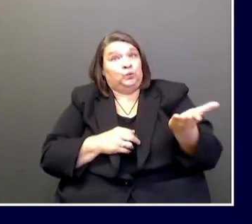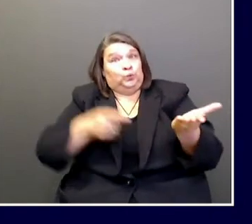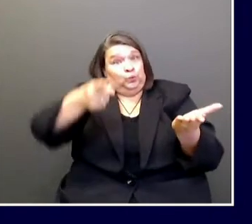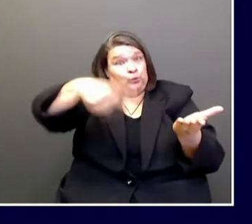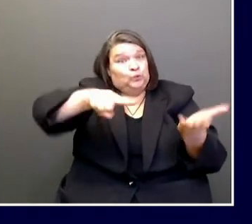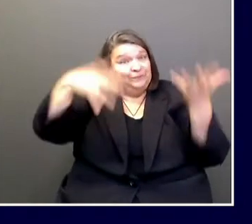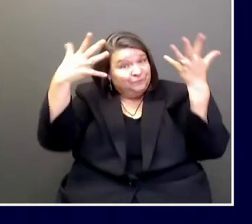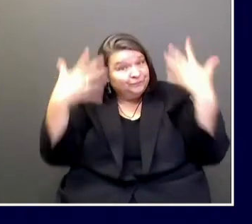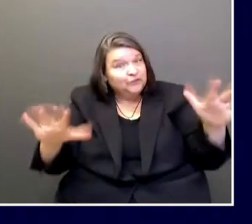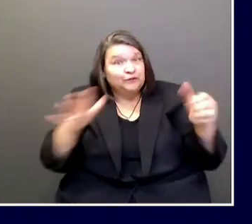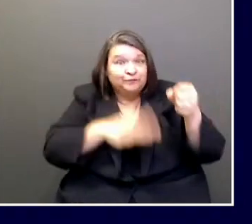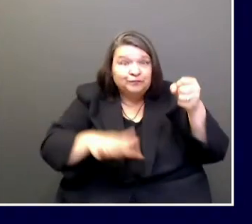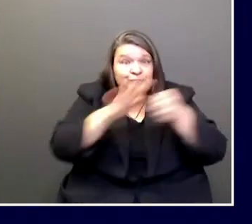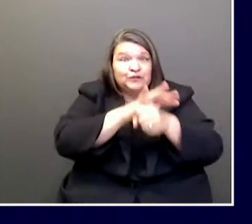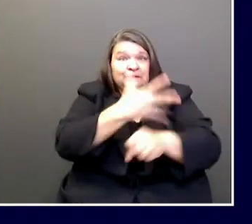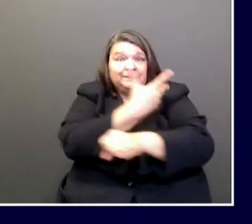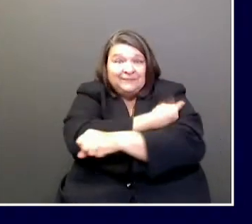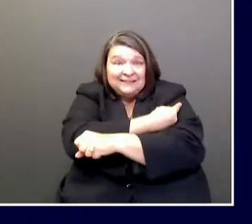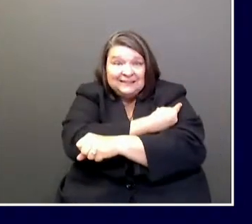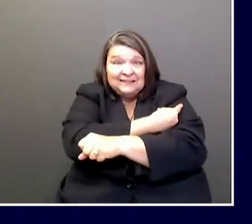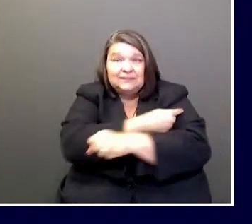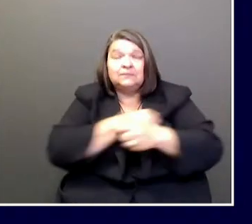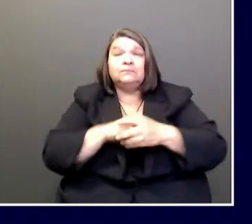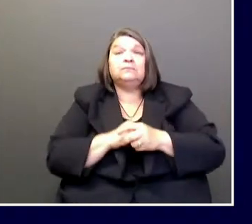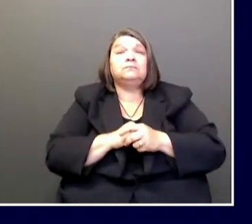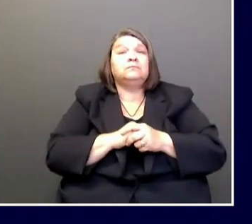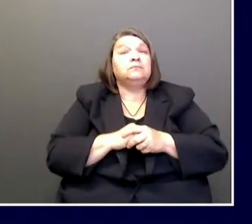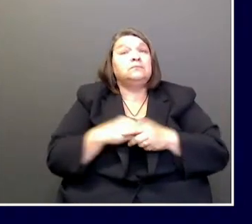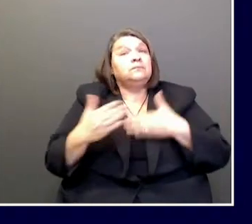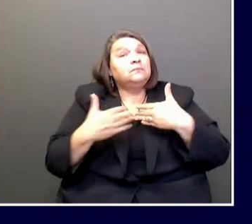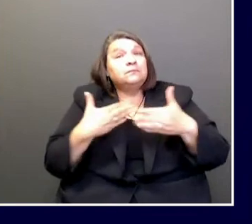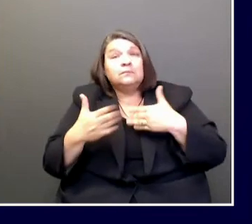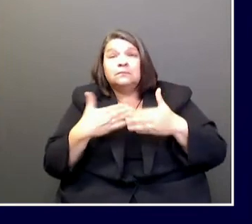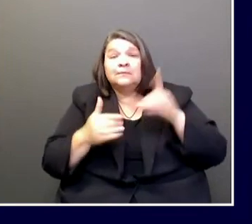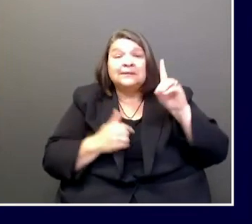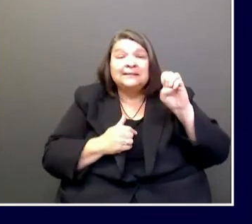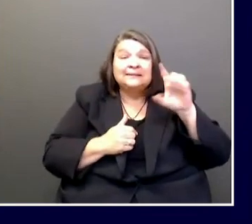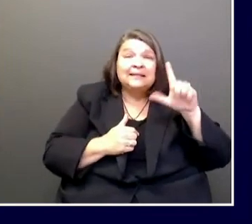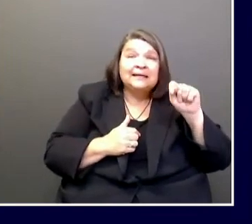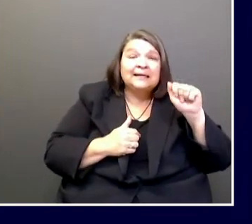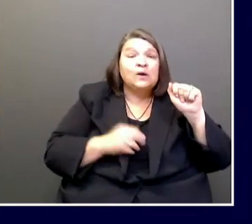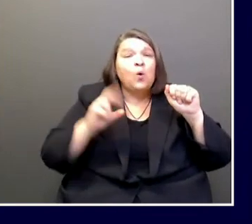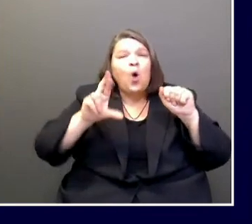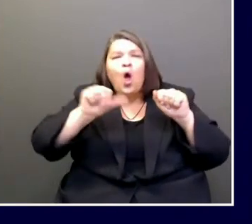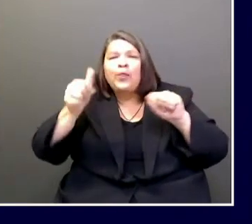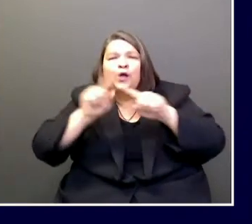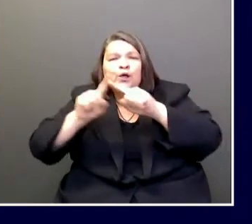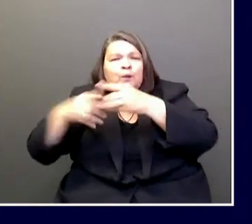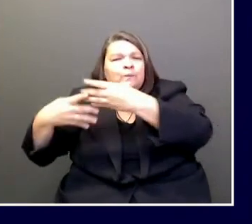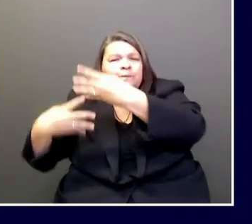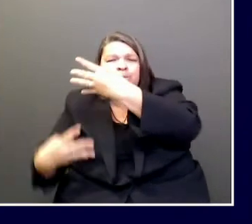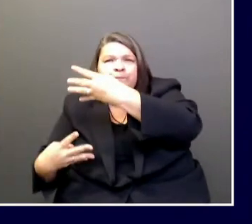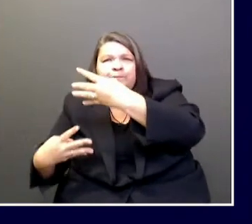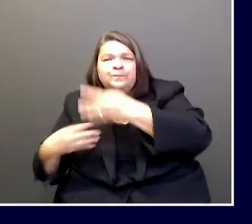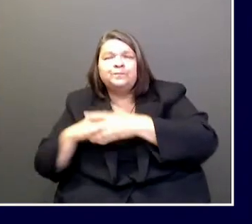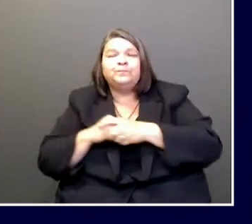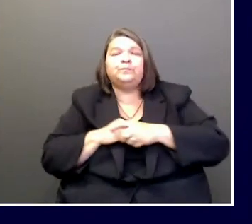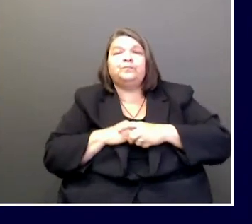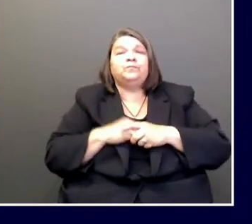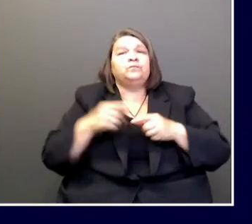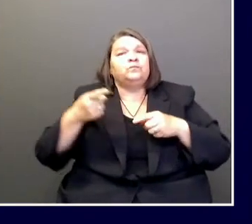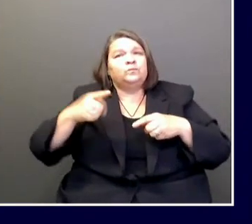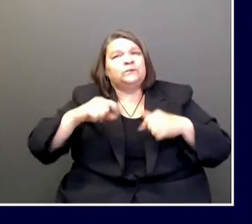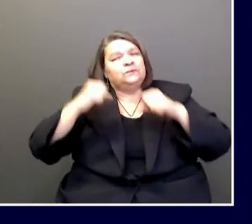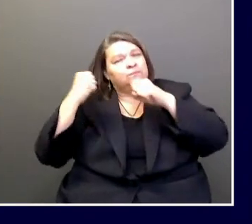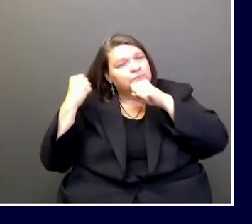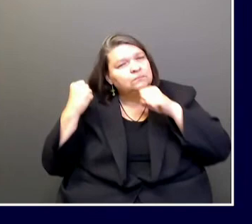variant, still enjoy remarkable protection against severe illness, hospitalization, and